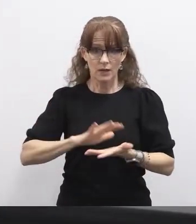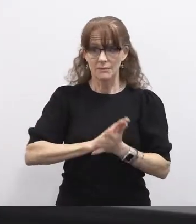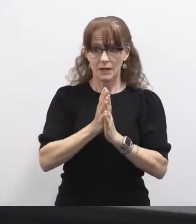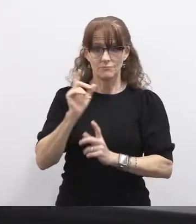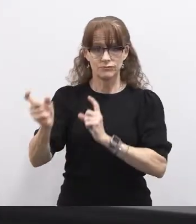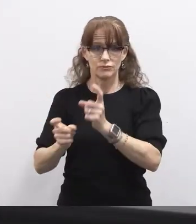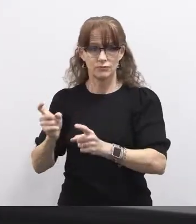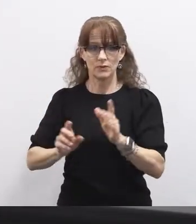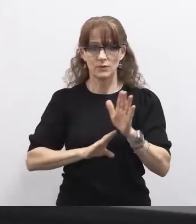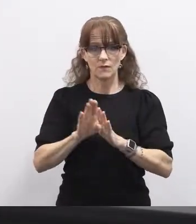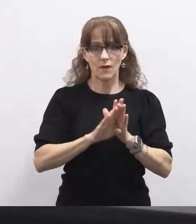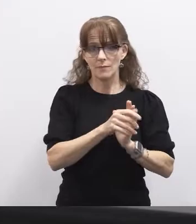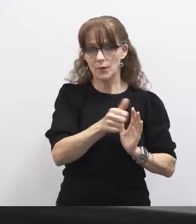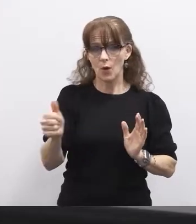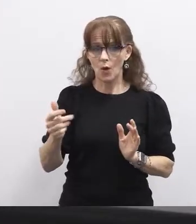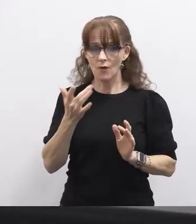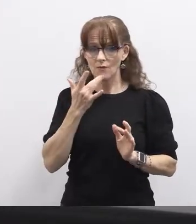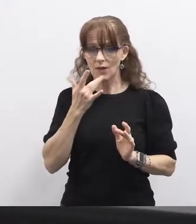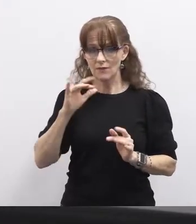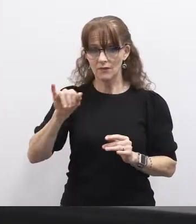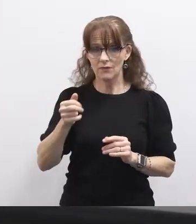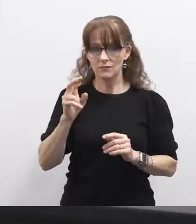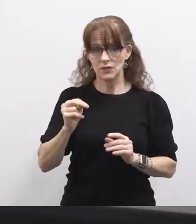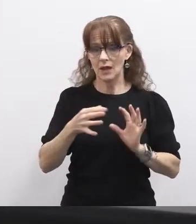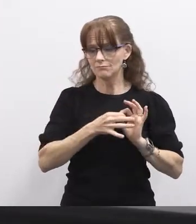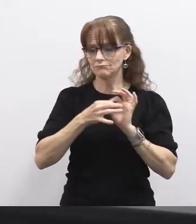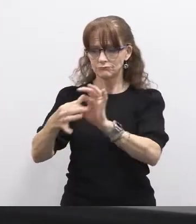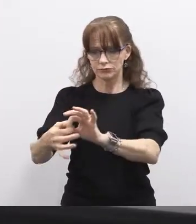to develop their own flavors of jams.